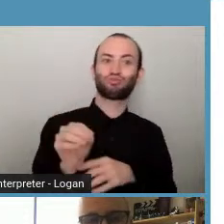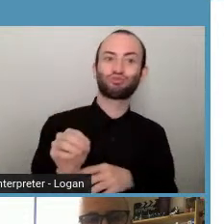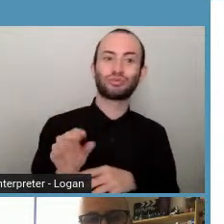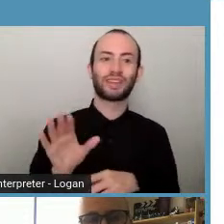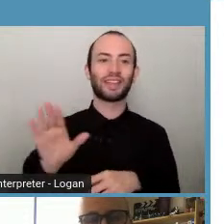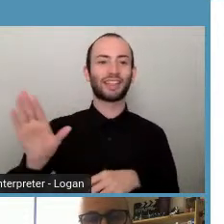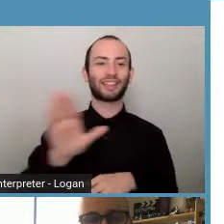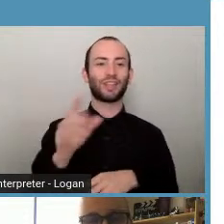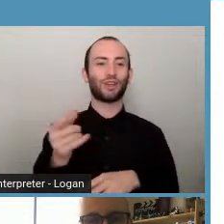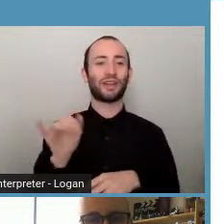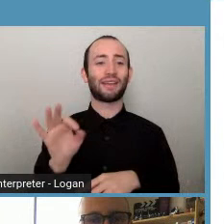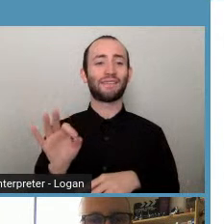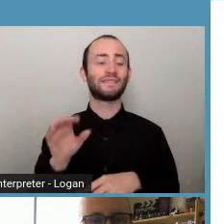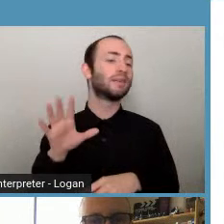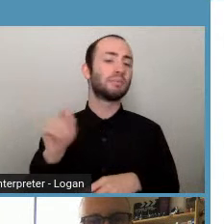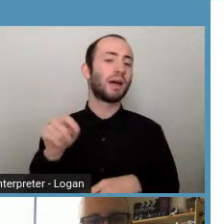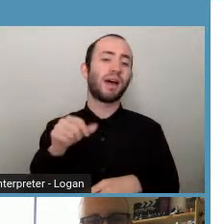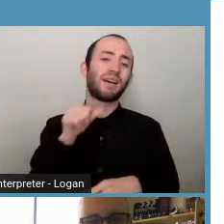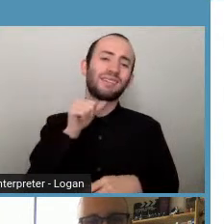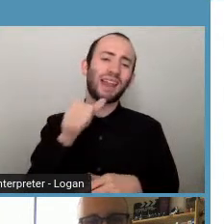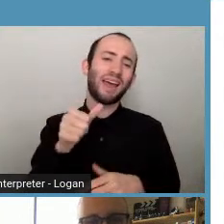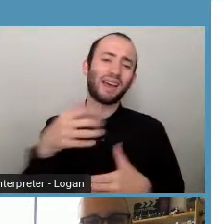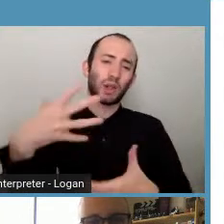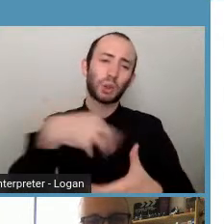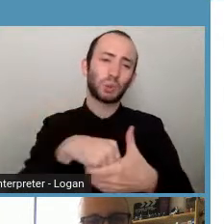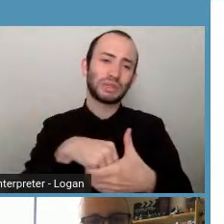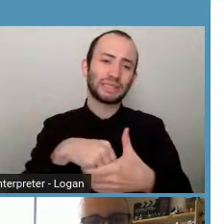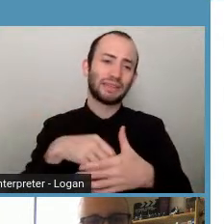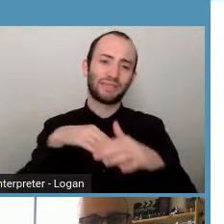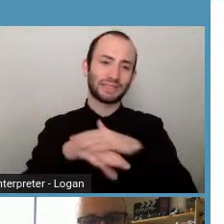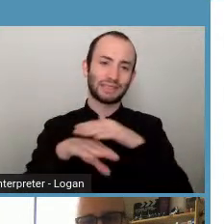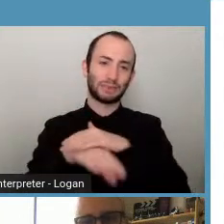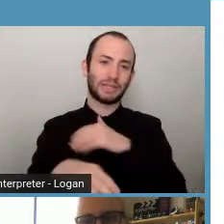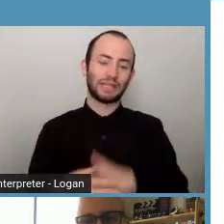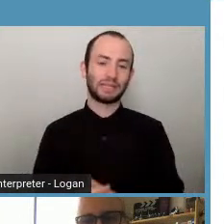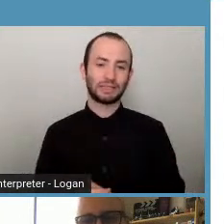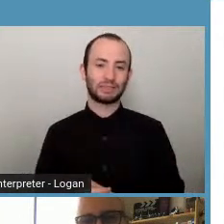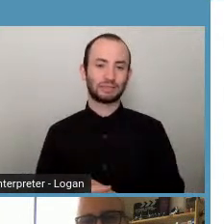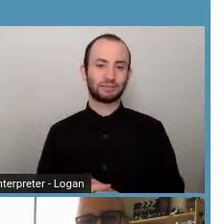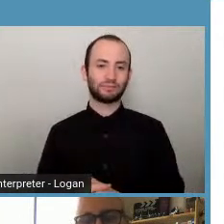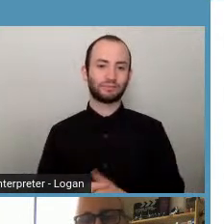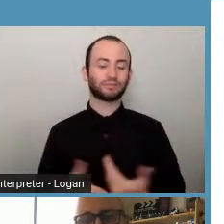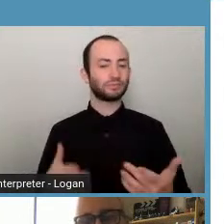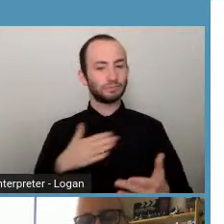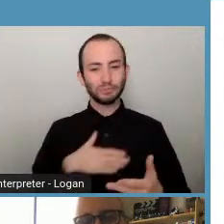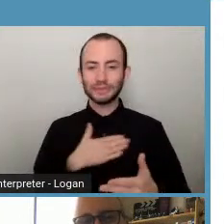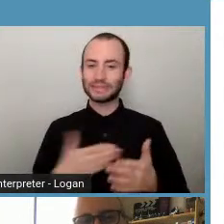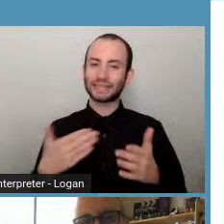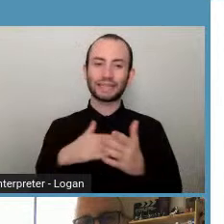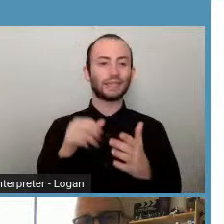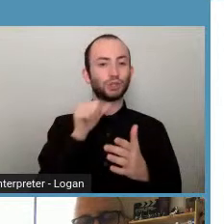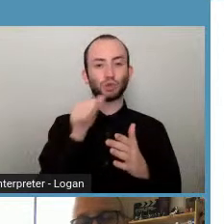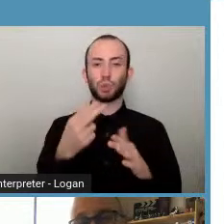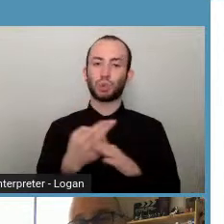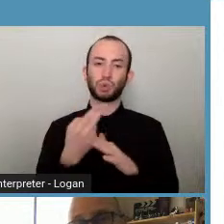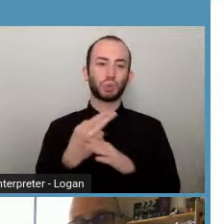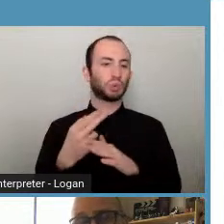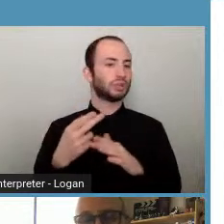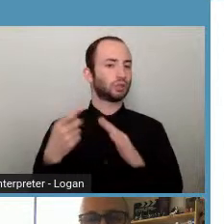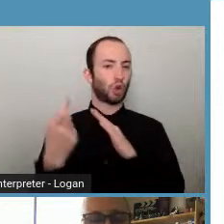thinking inclusively around how we're presenting media. And, don't use automated generations of captionings